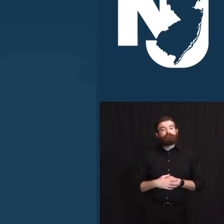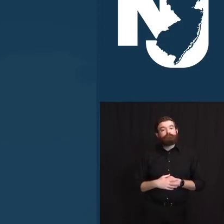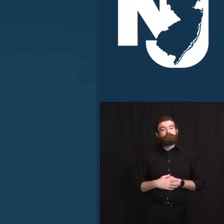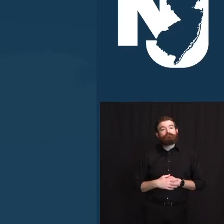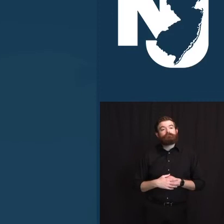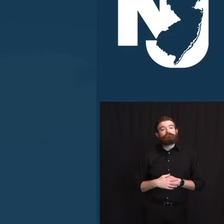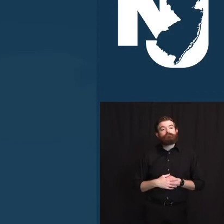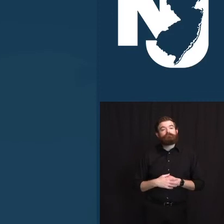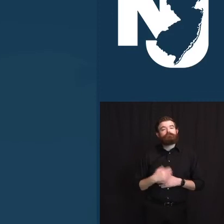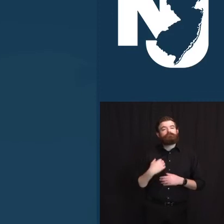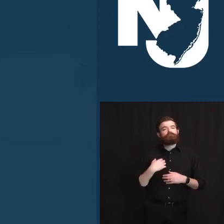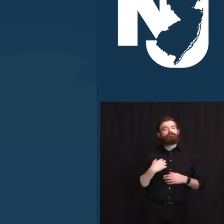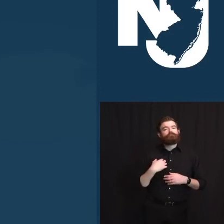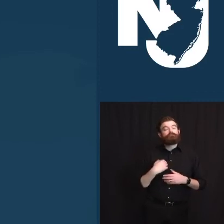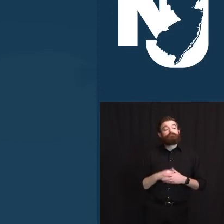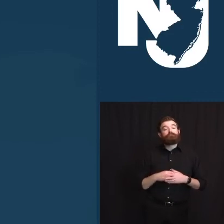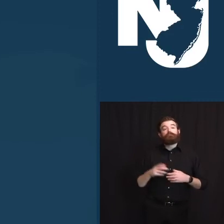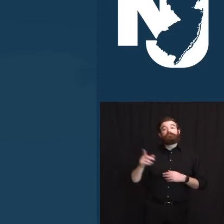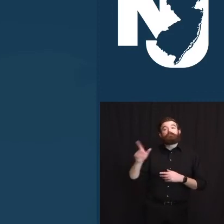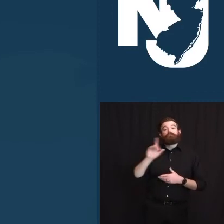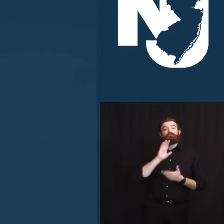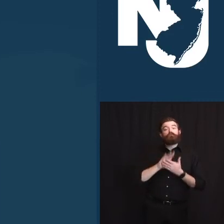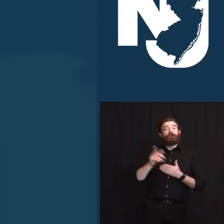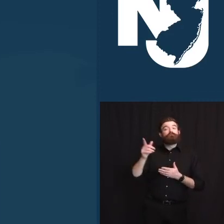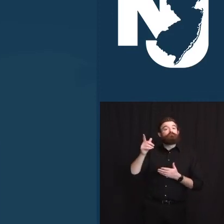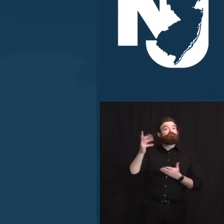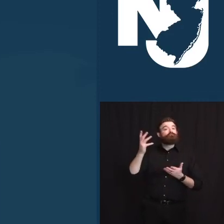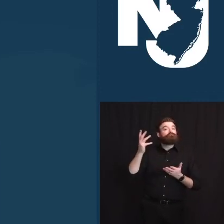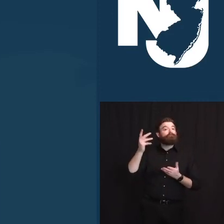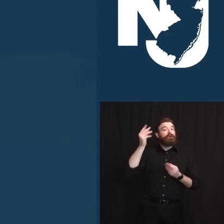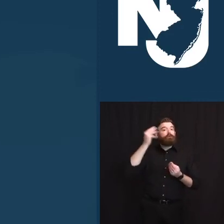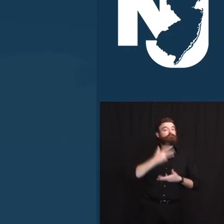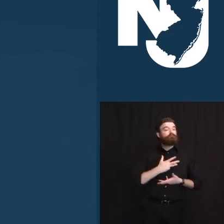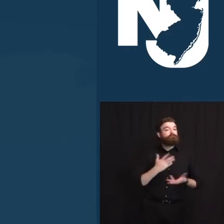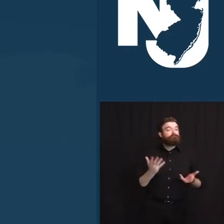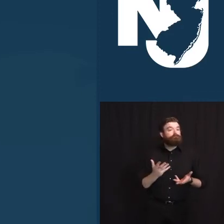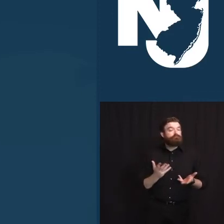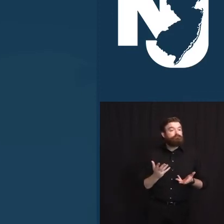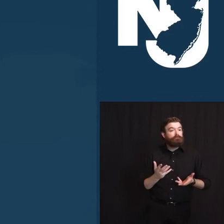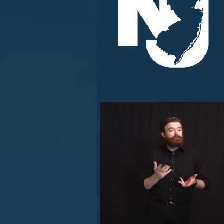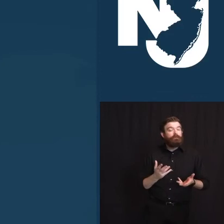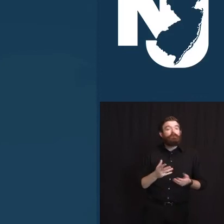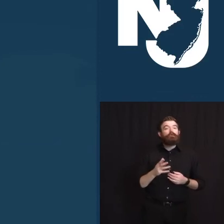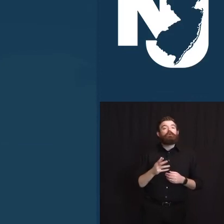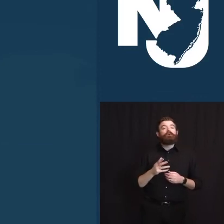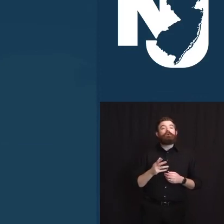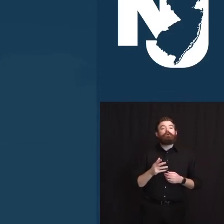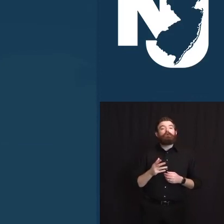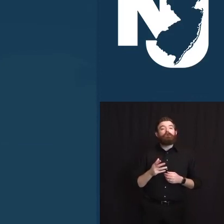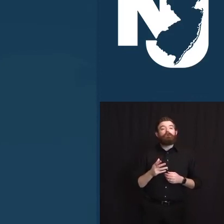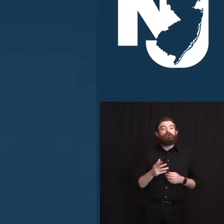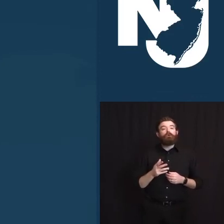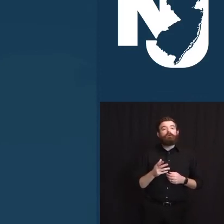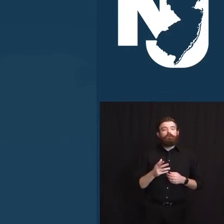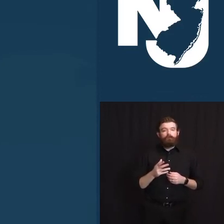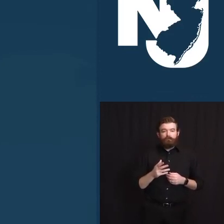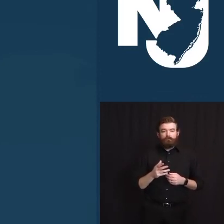sure people are living. And she said to me, and I quote her, "Don't let your guard down." He did, and he paid with his life.